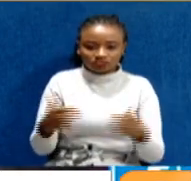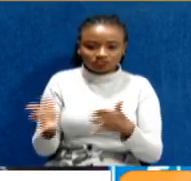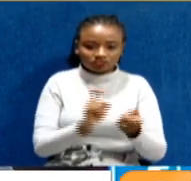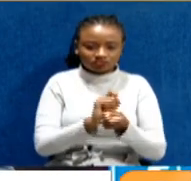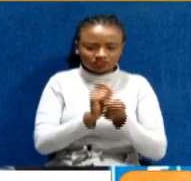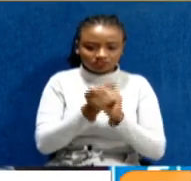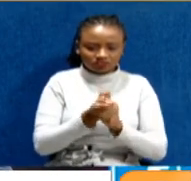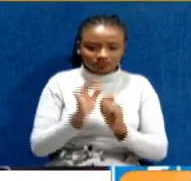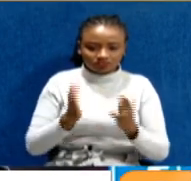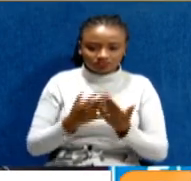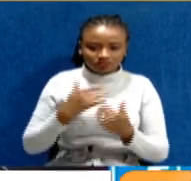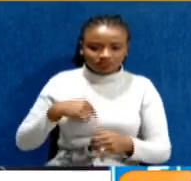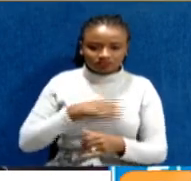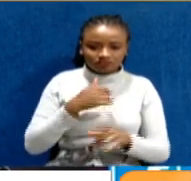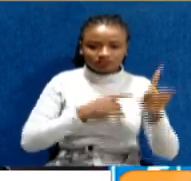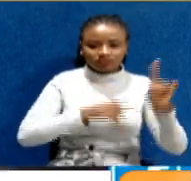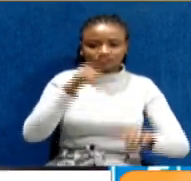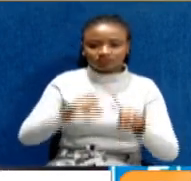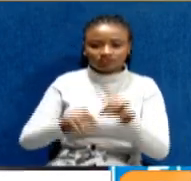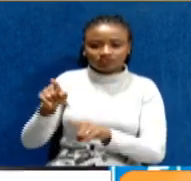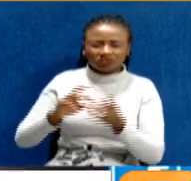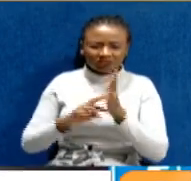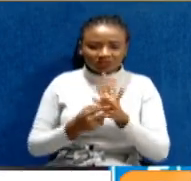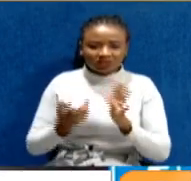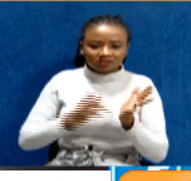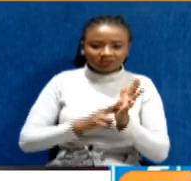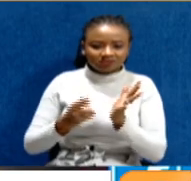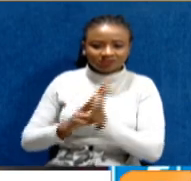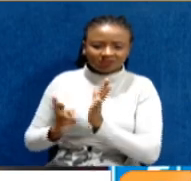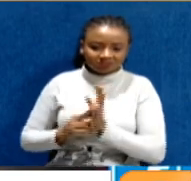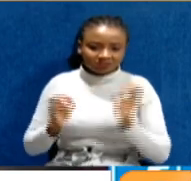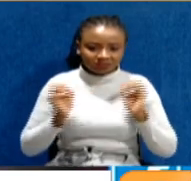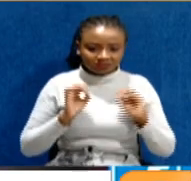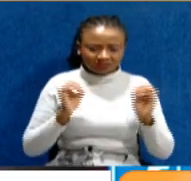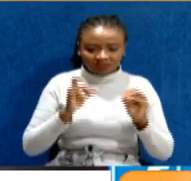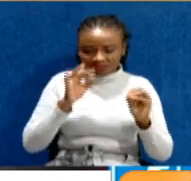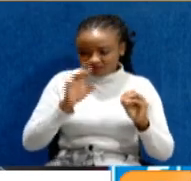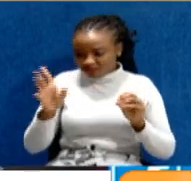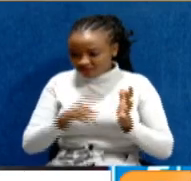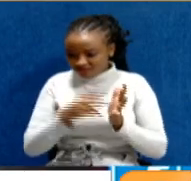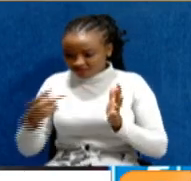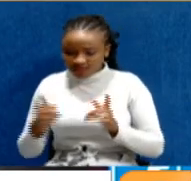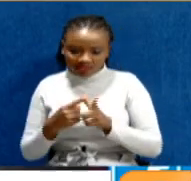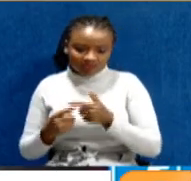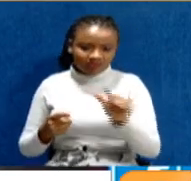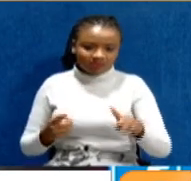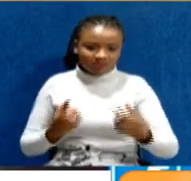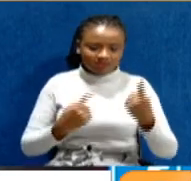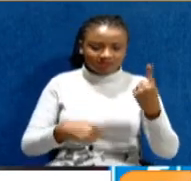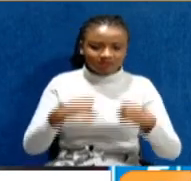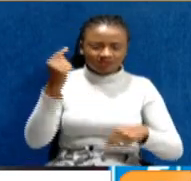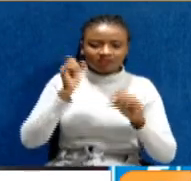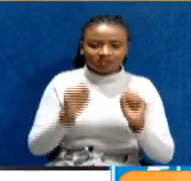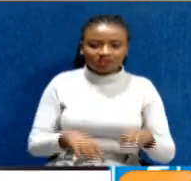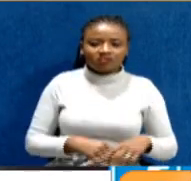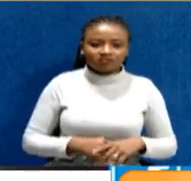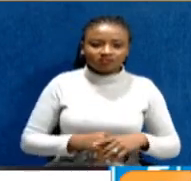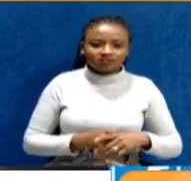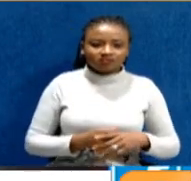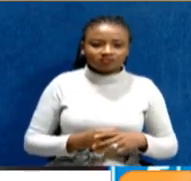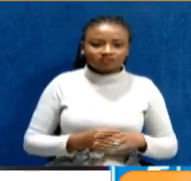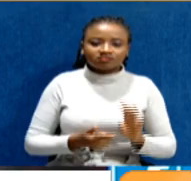so that what we call redundancy, should this not work, this other one will work. So okay, for a particular if it is